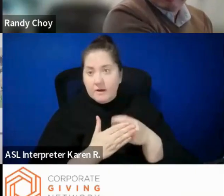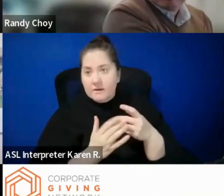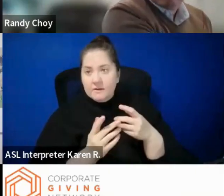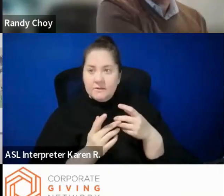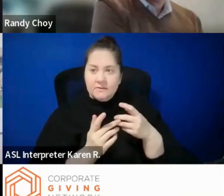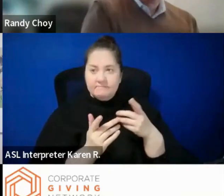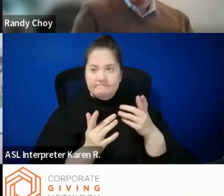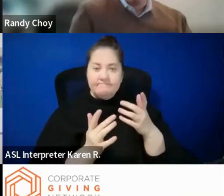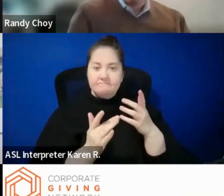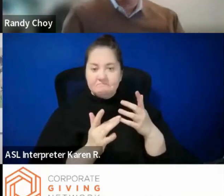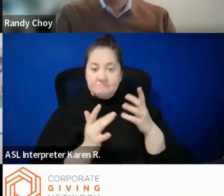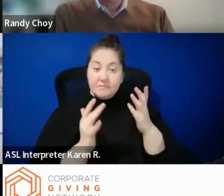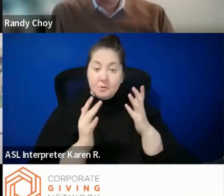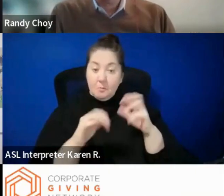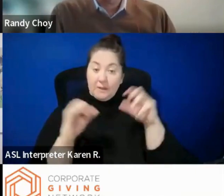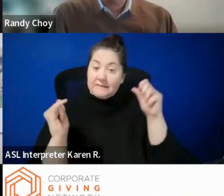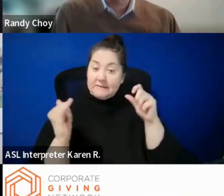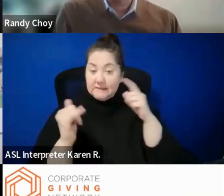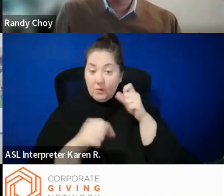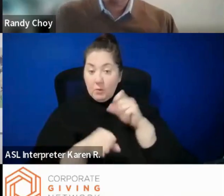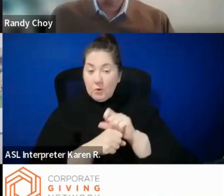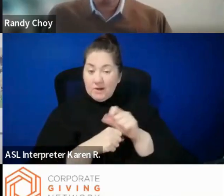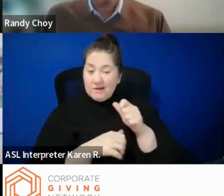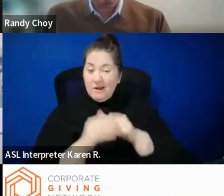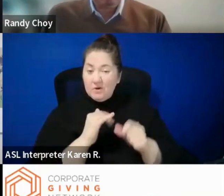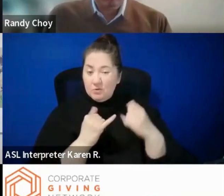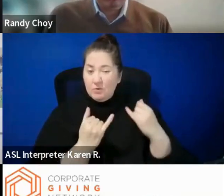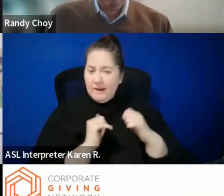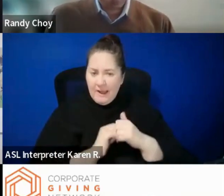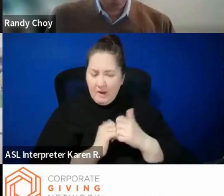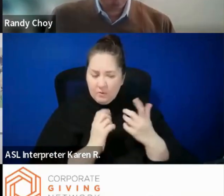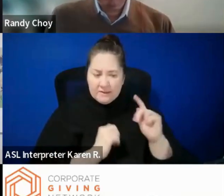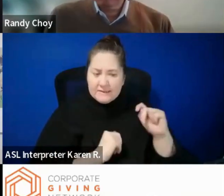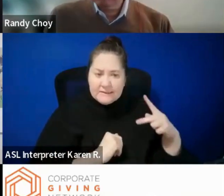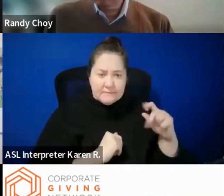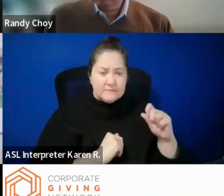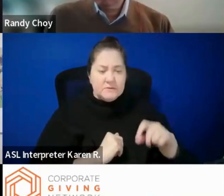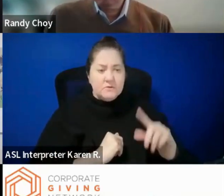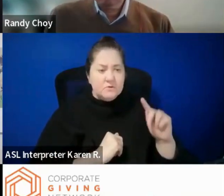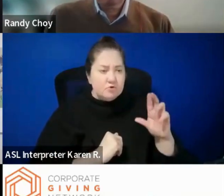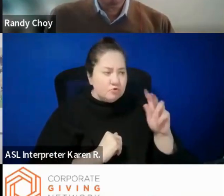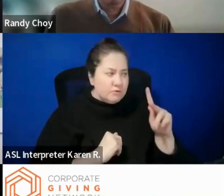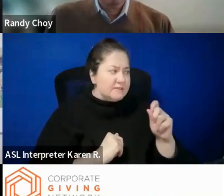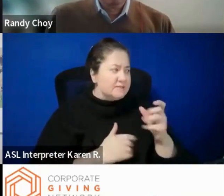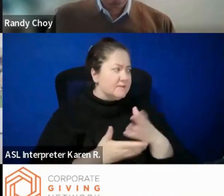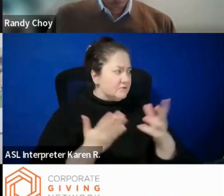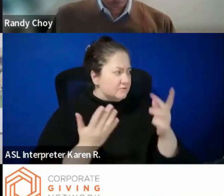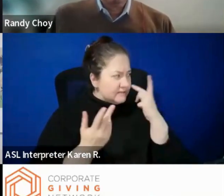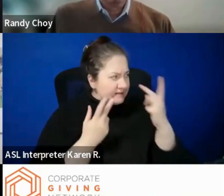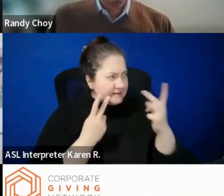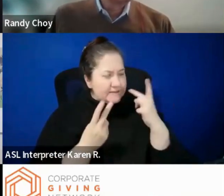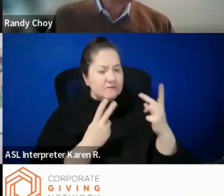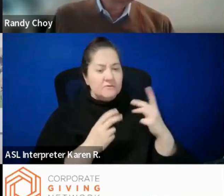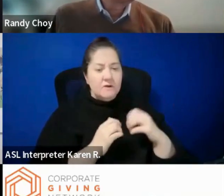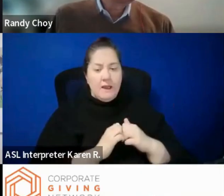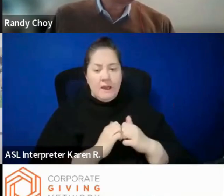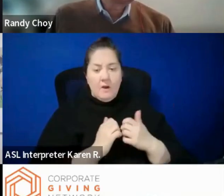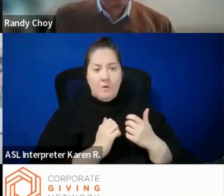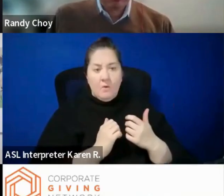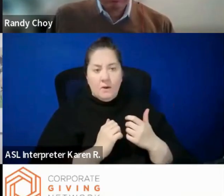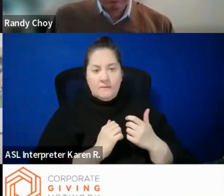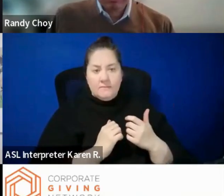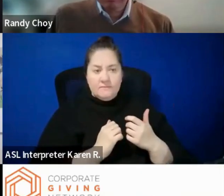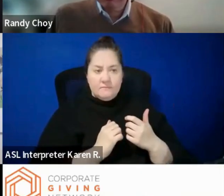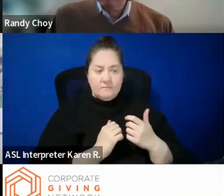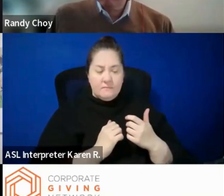that we're working under? What are maybe some tips or tricks or things that you've seen as far as moves management might be